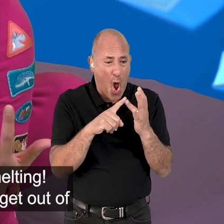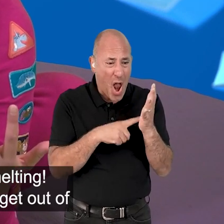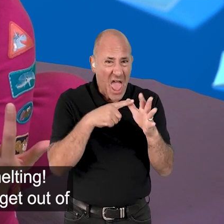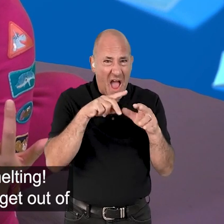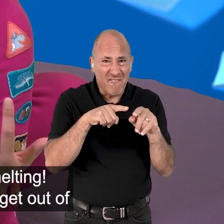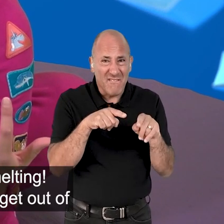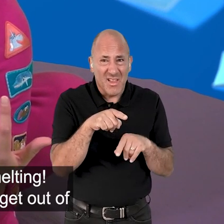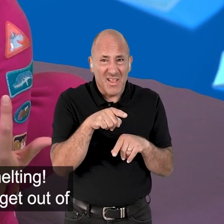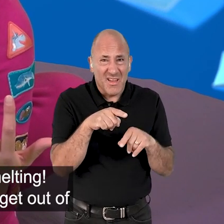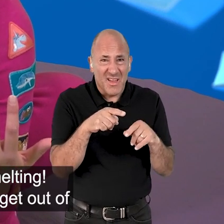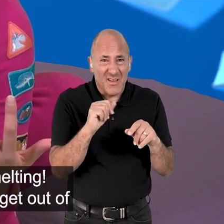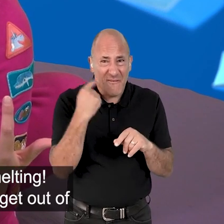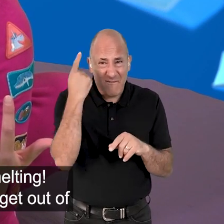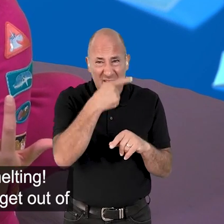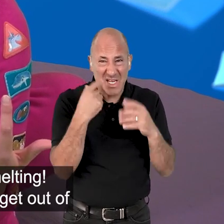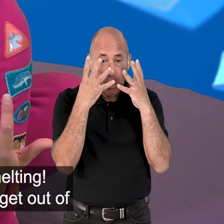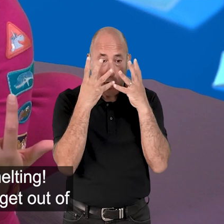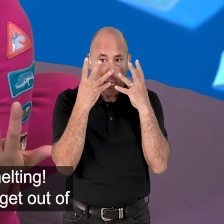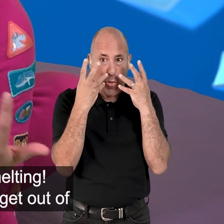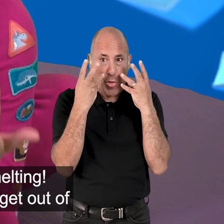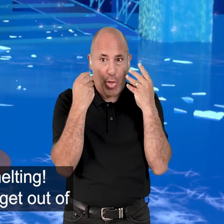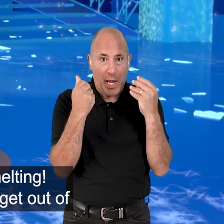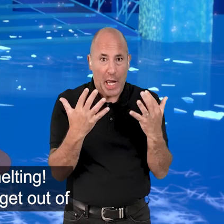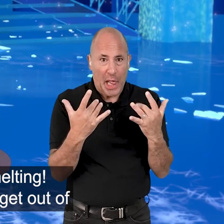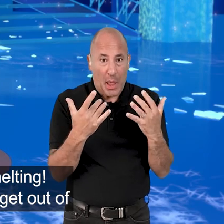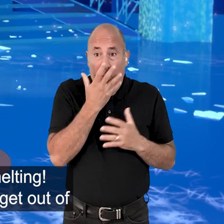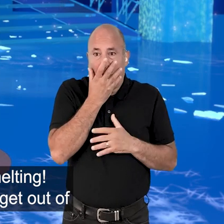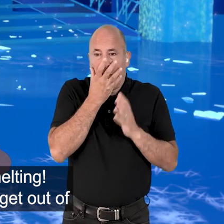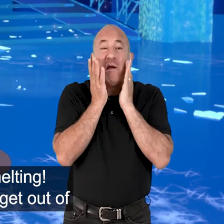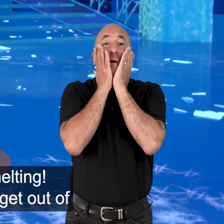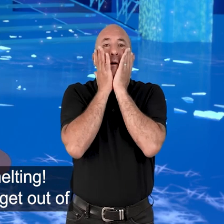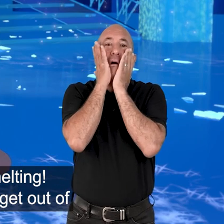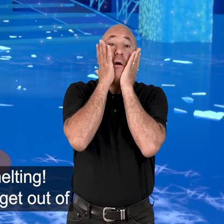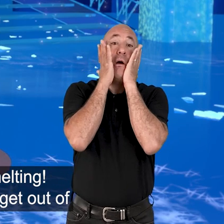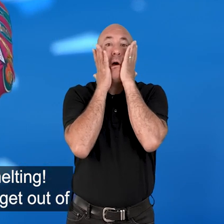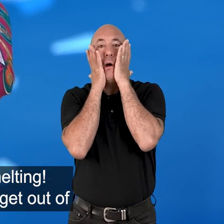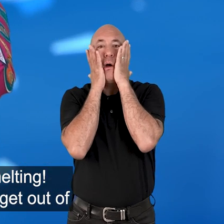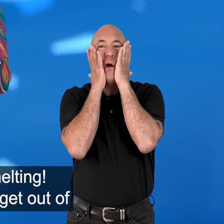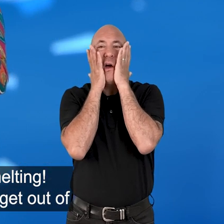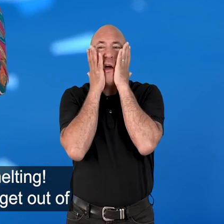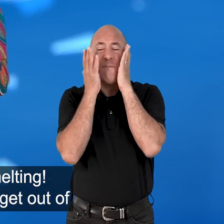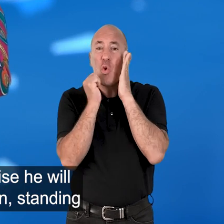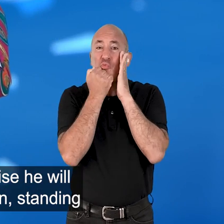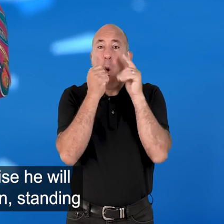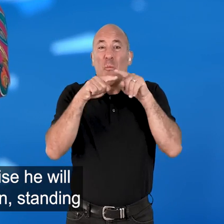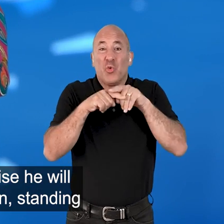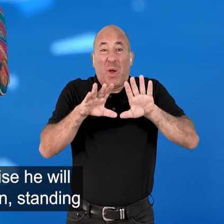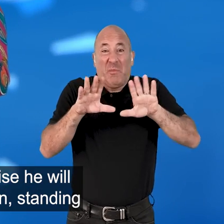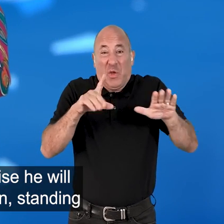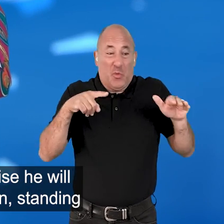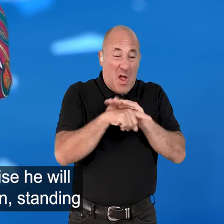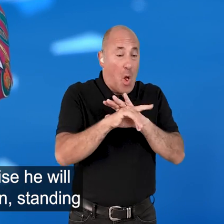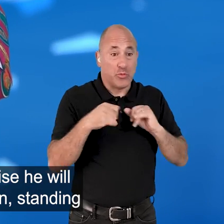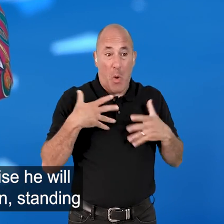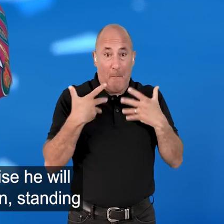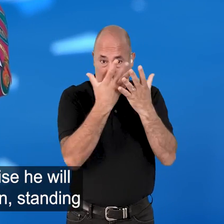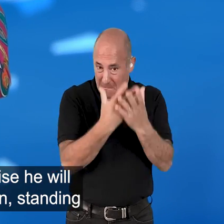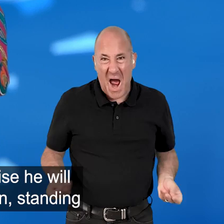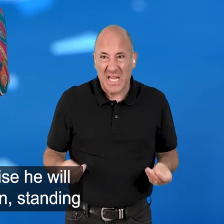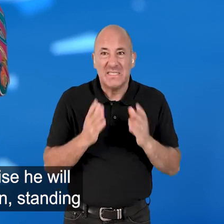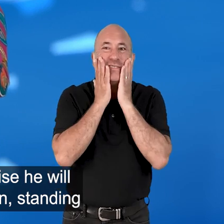But, Olaf, your face is melting. Olaf holds his face. He must get out of this warm room really fast,